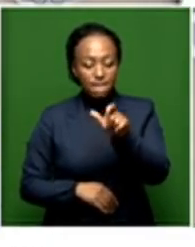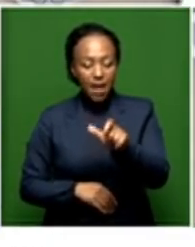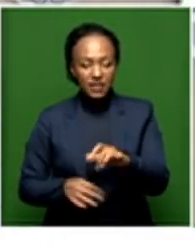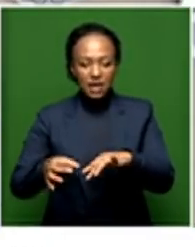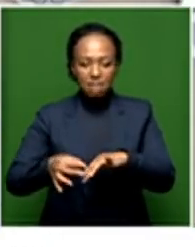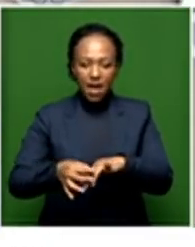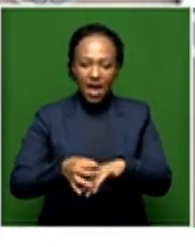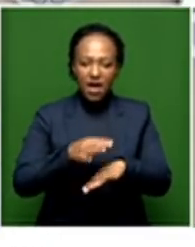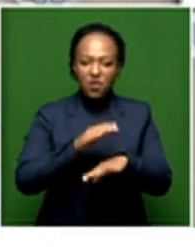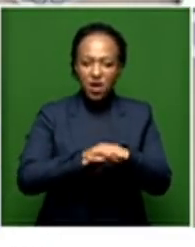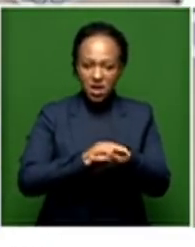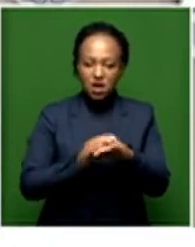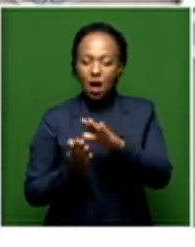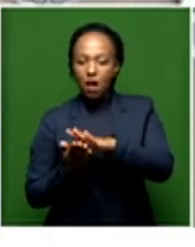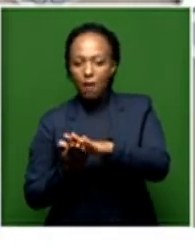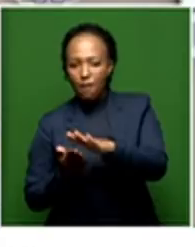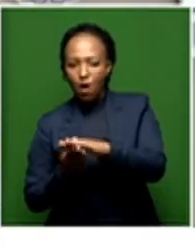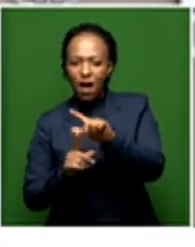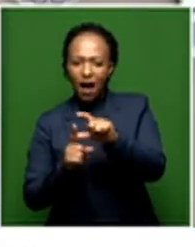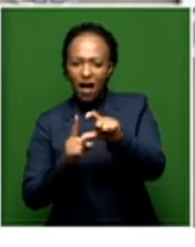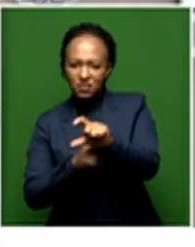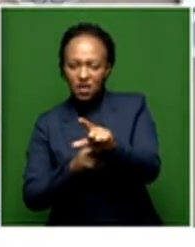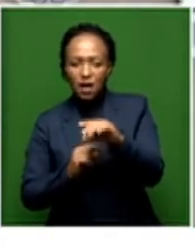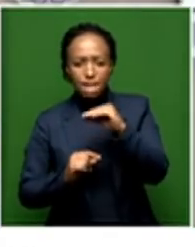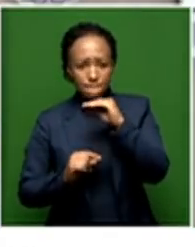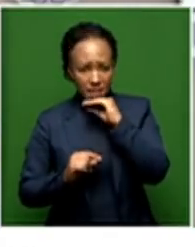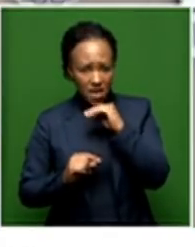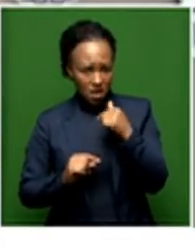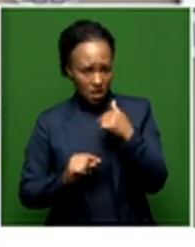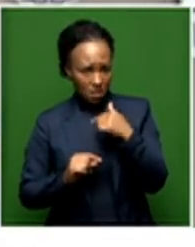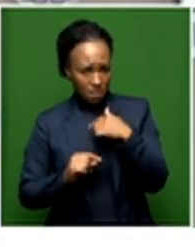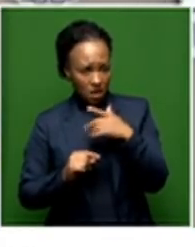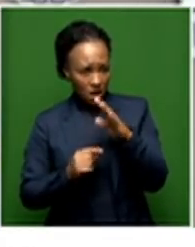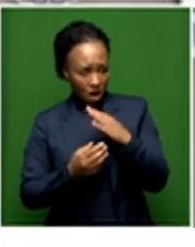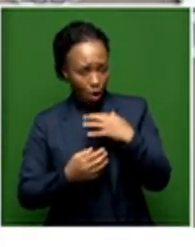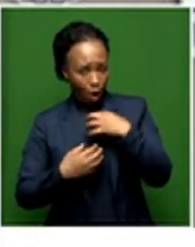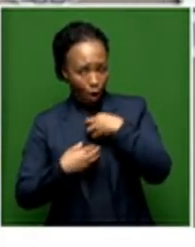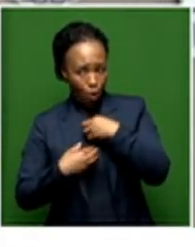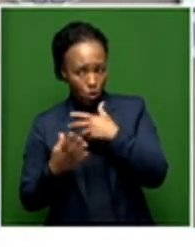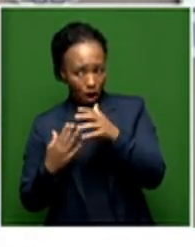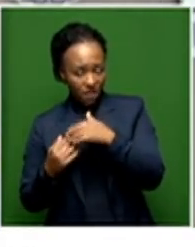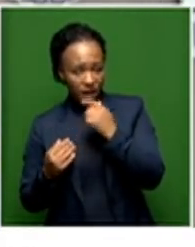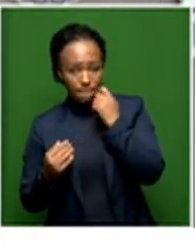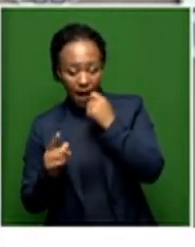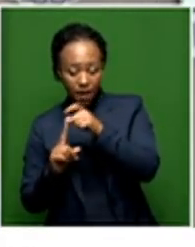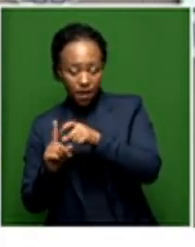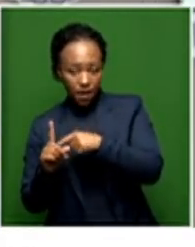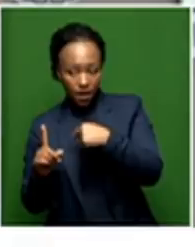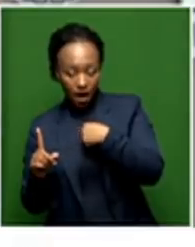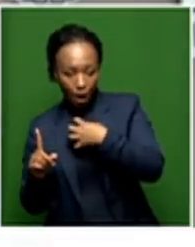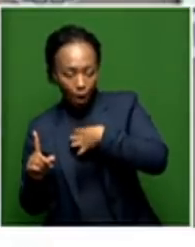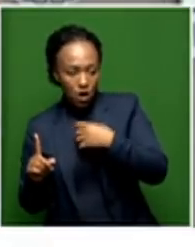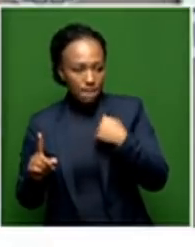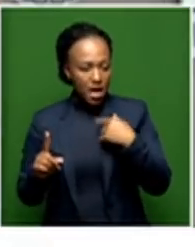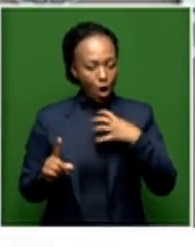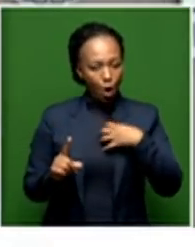that automatically in community of property? And let me just put a question from one of our viewers alongside